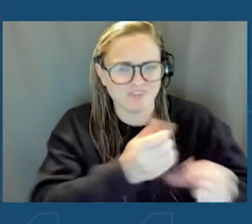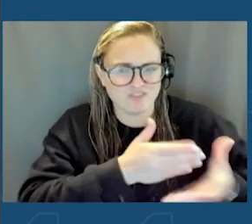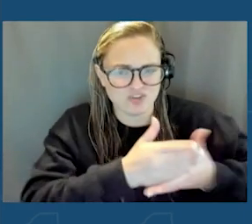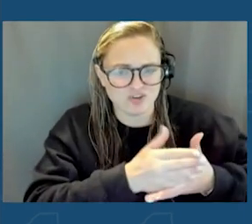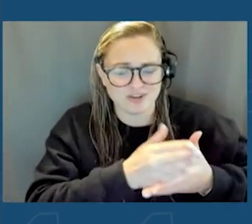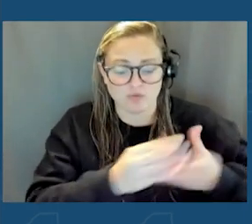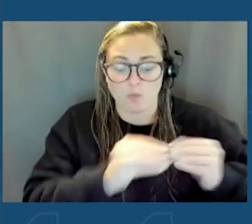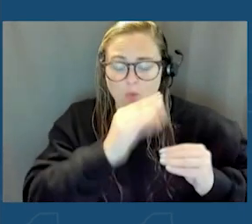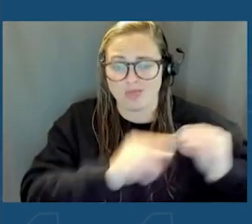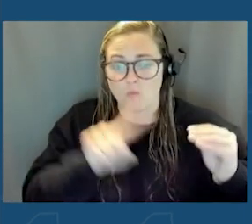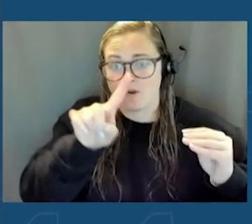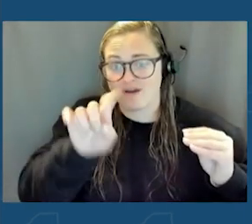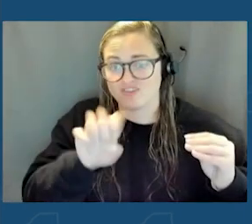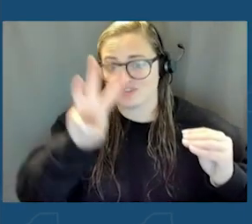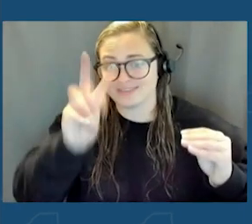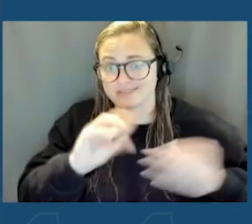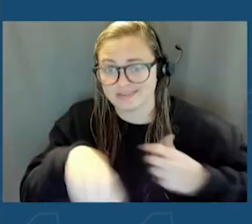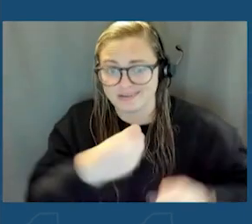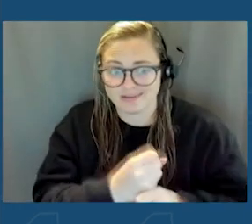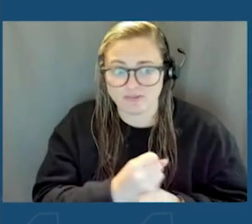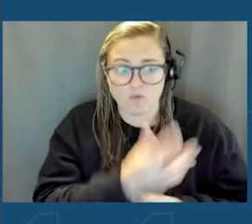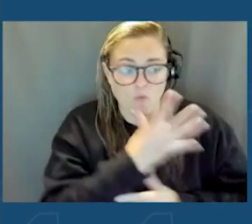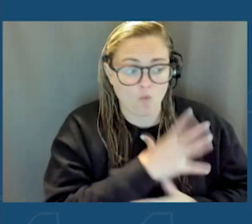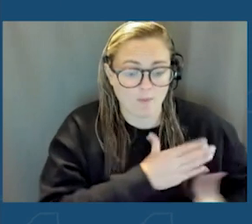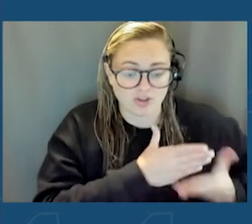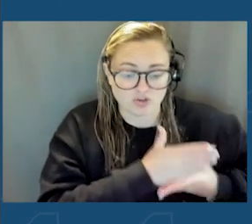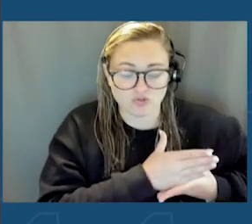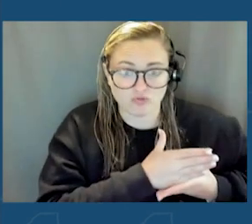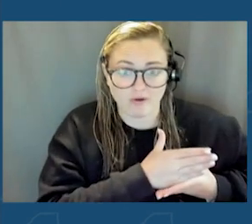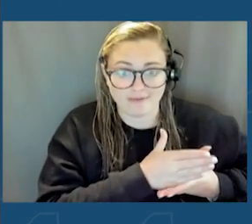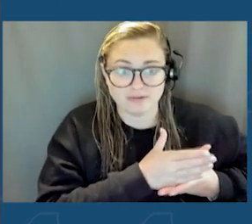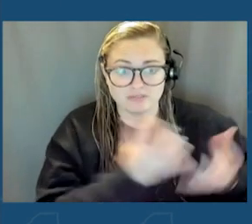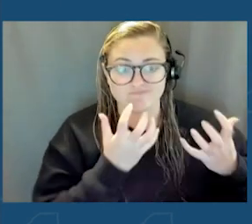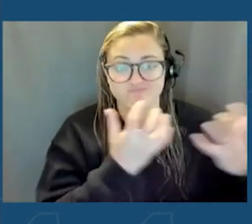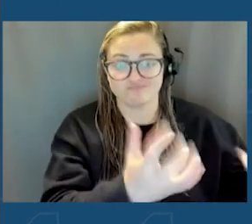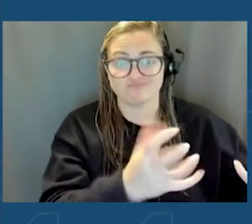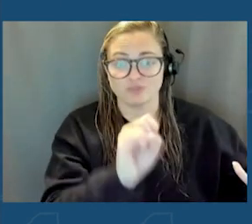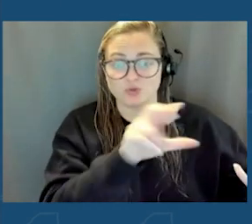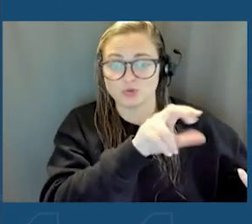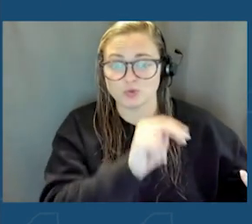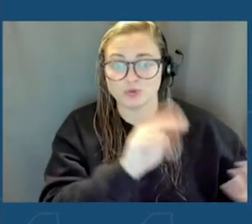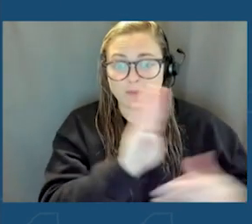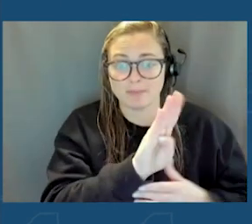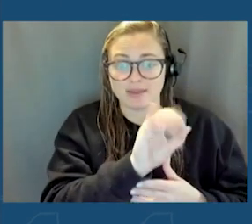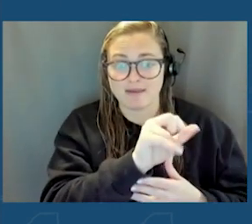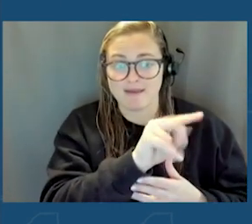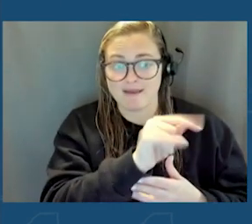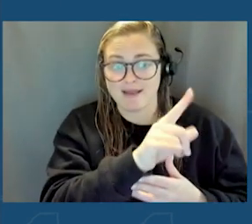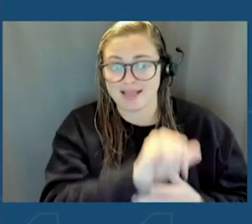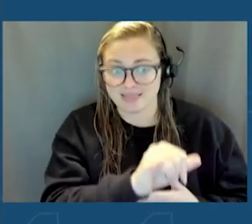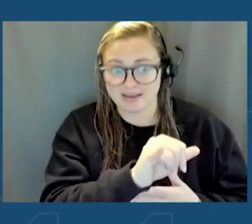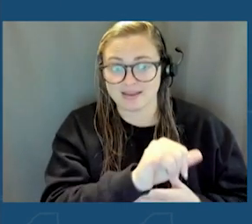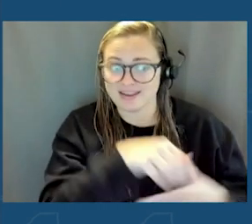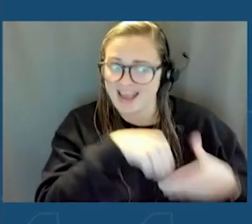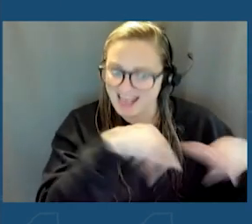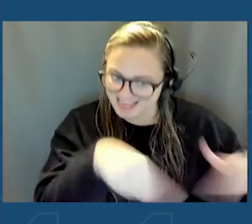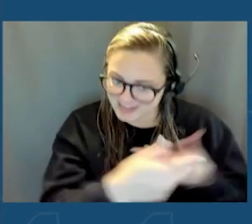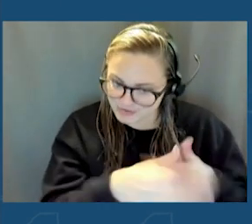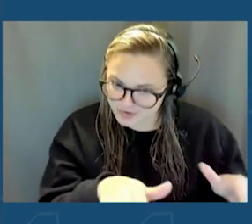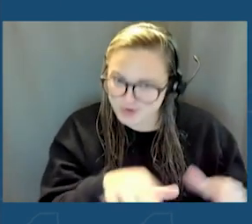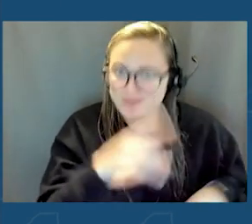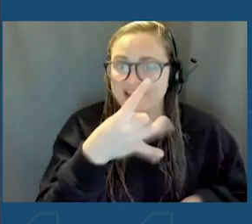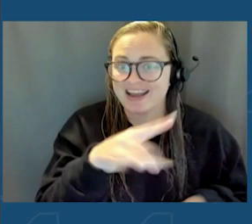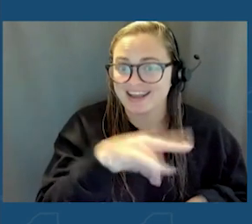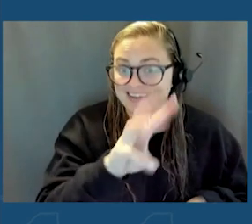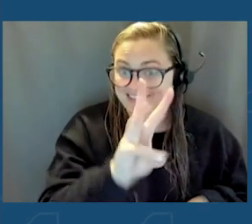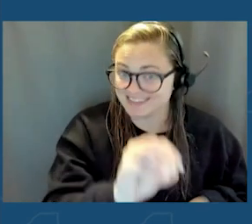160 years. From a women's rights convention held by Susan B. Anthony and Elizabeth Cady Stanton in this room in